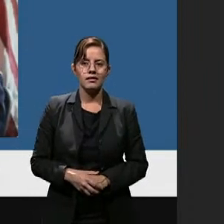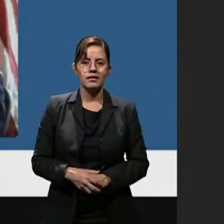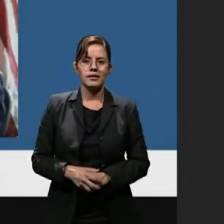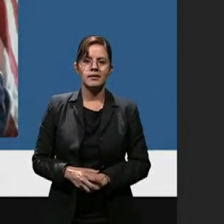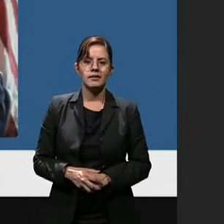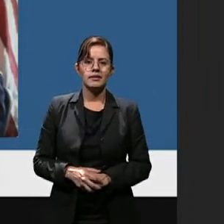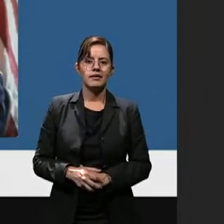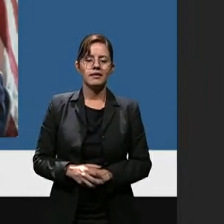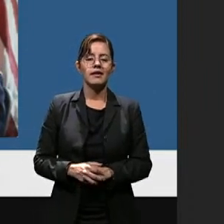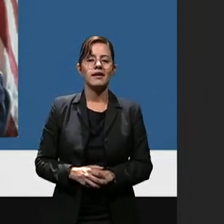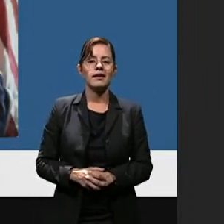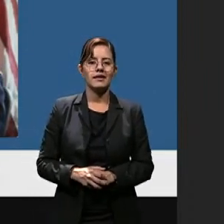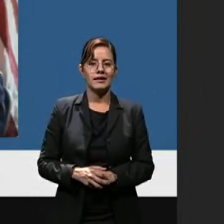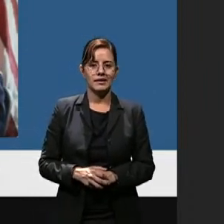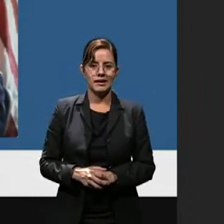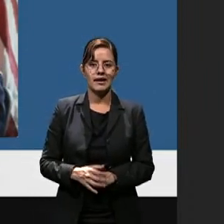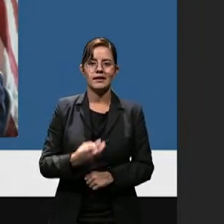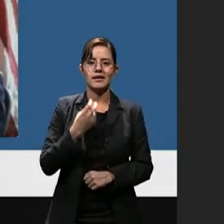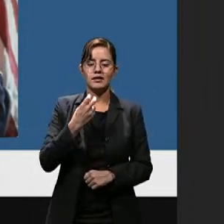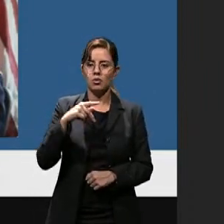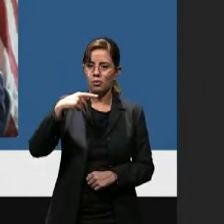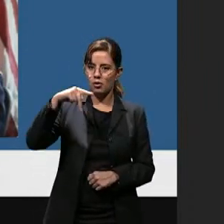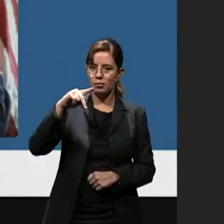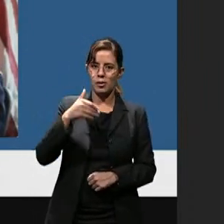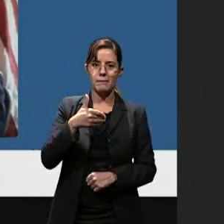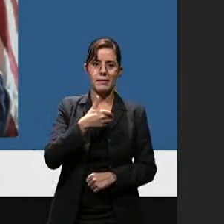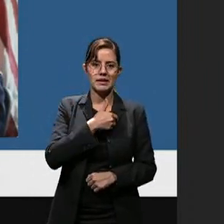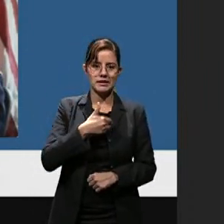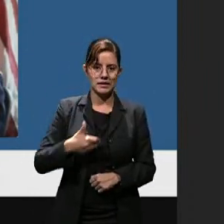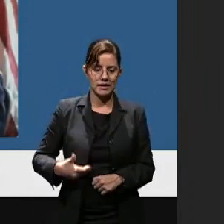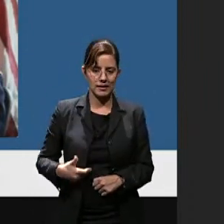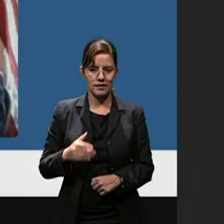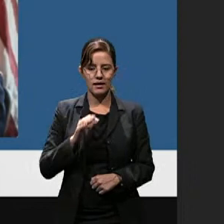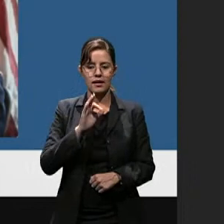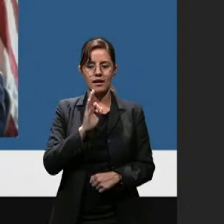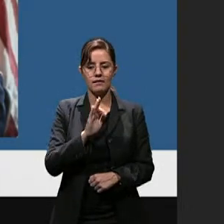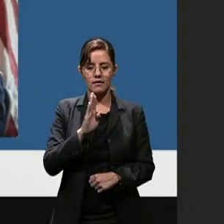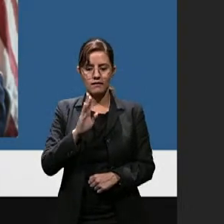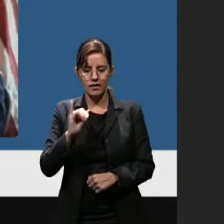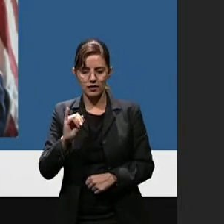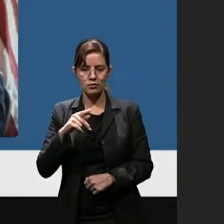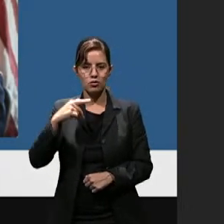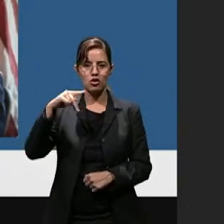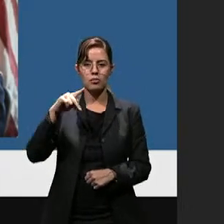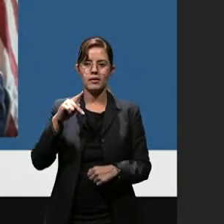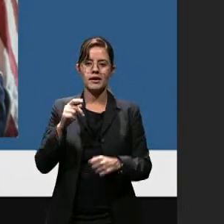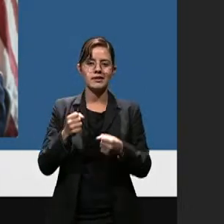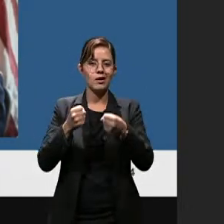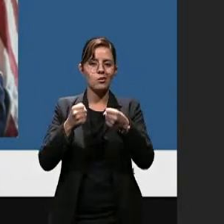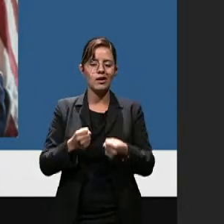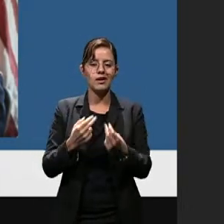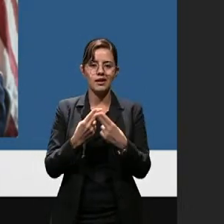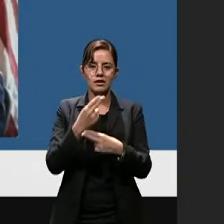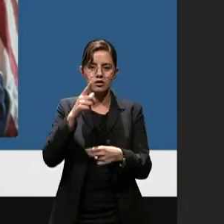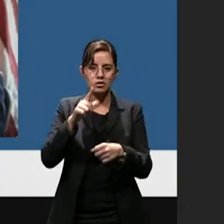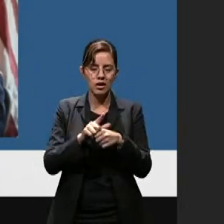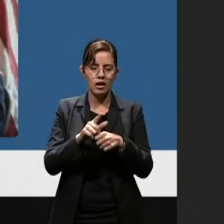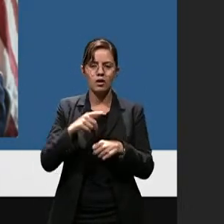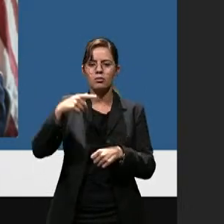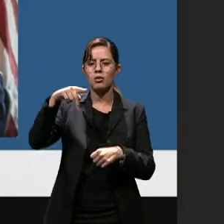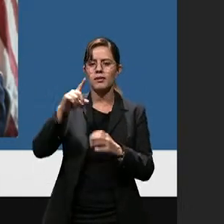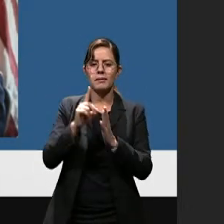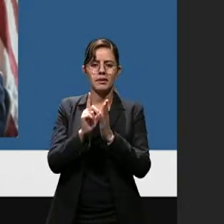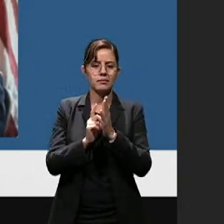Security, his Department of Justice, all told the president there was no fraud, it